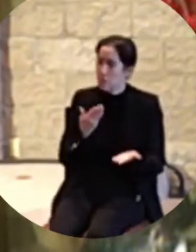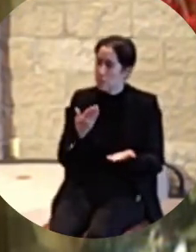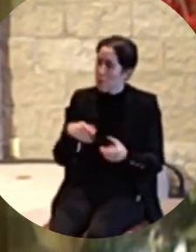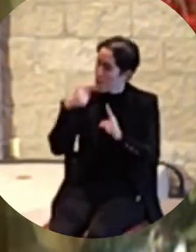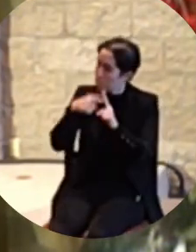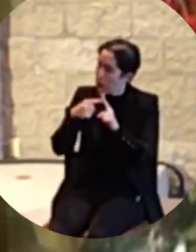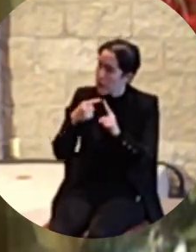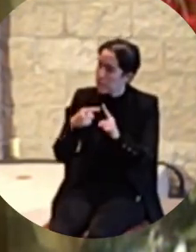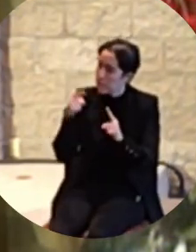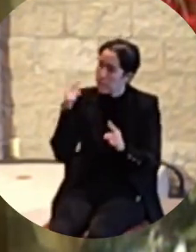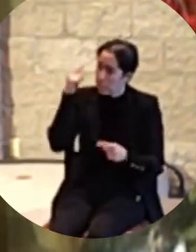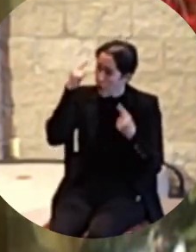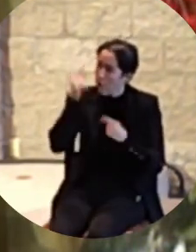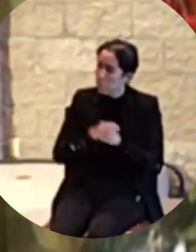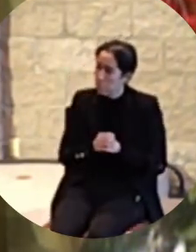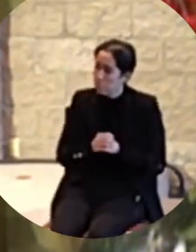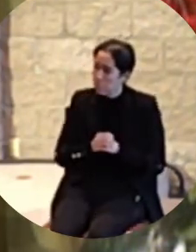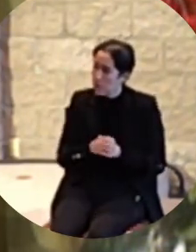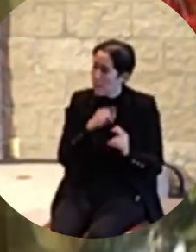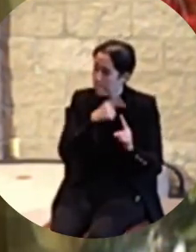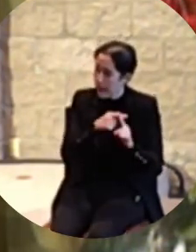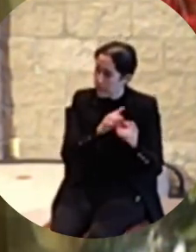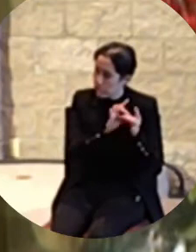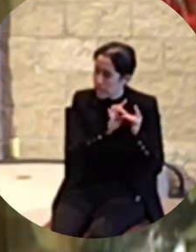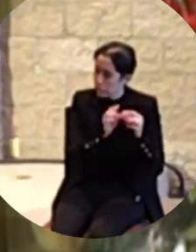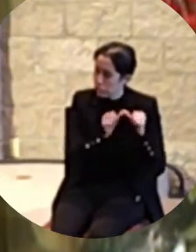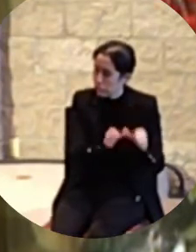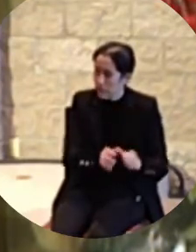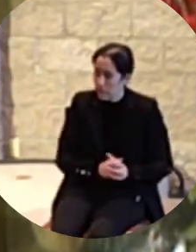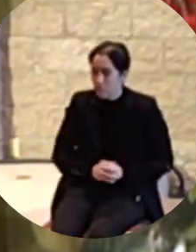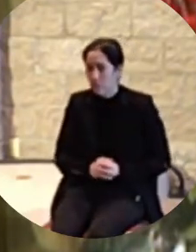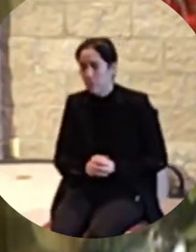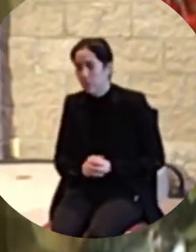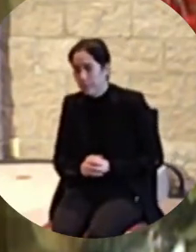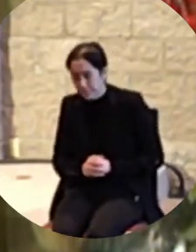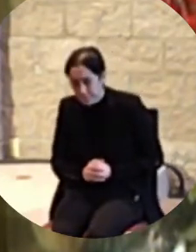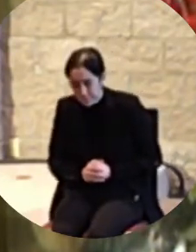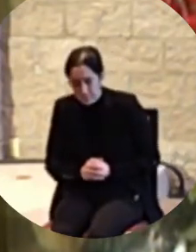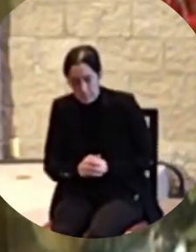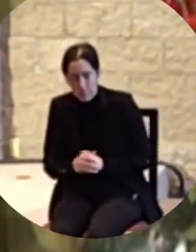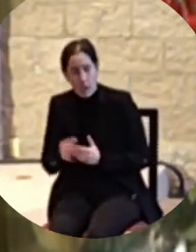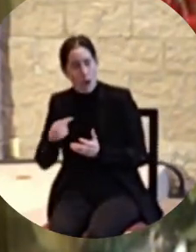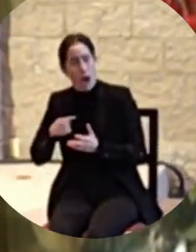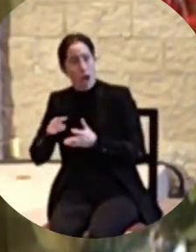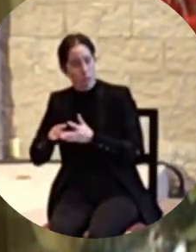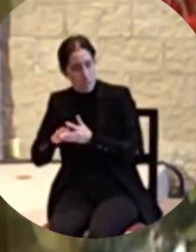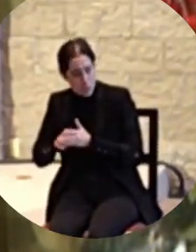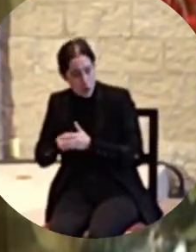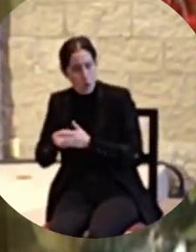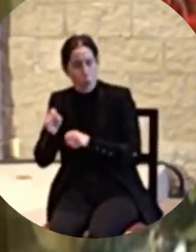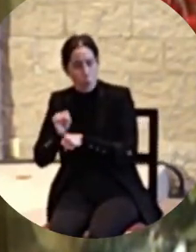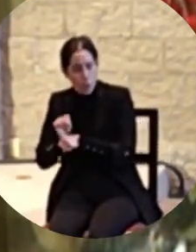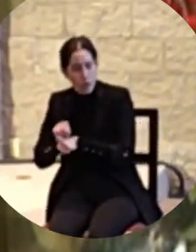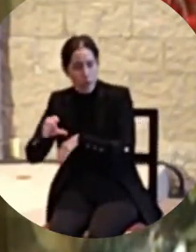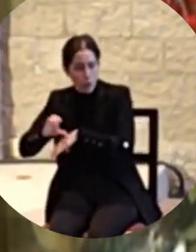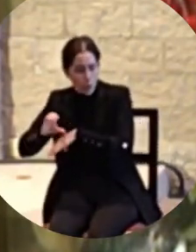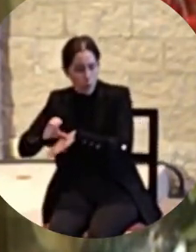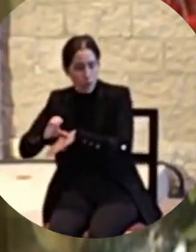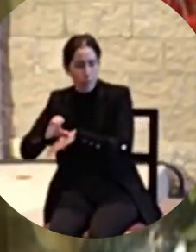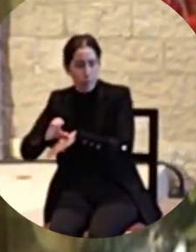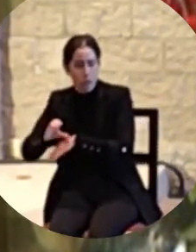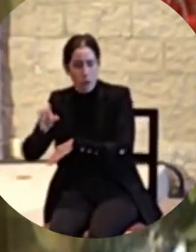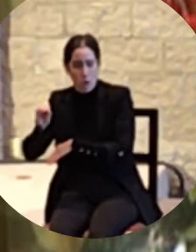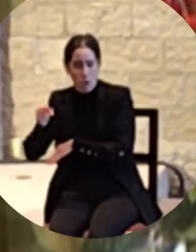ministry. I was serving a church in Cincinnati. And that was when, and suddenly I got a call from him, and he told